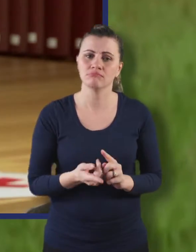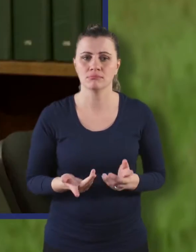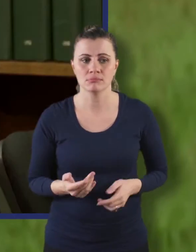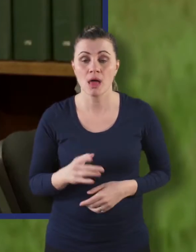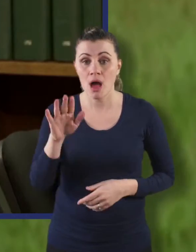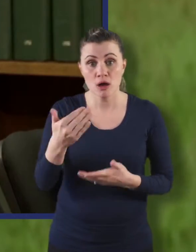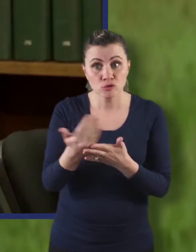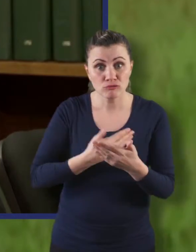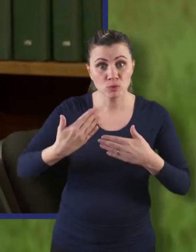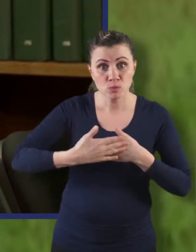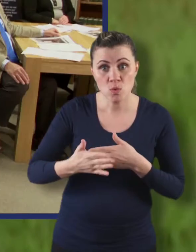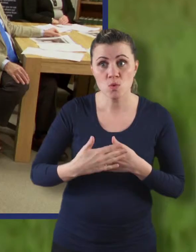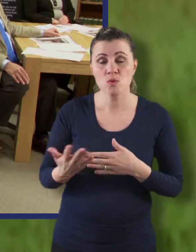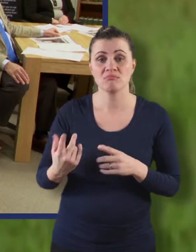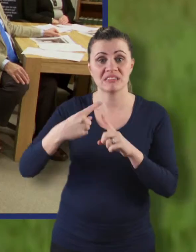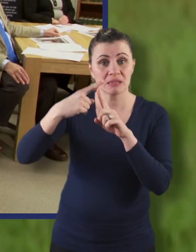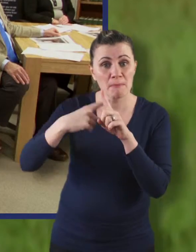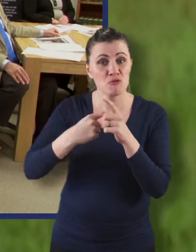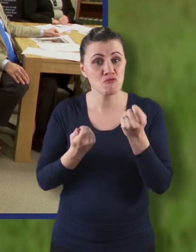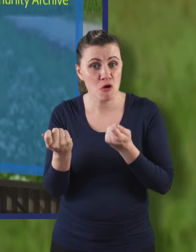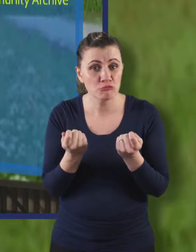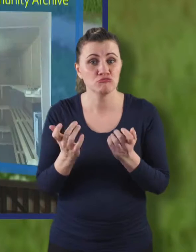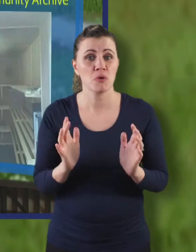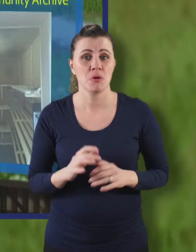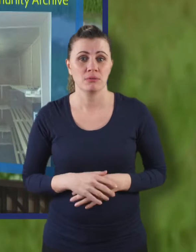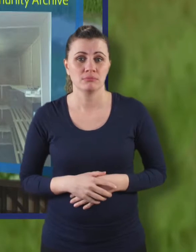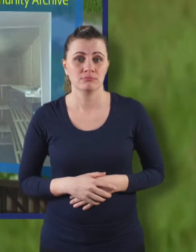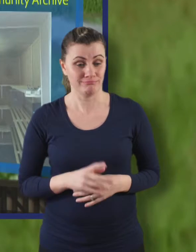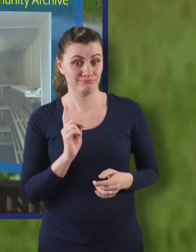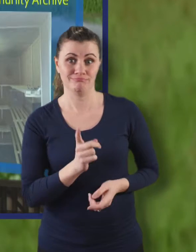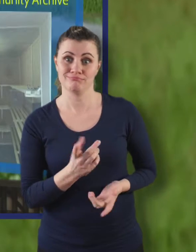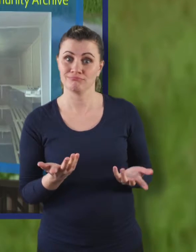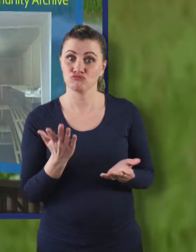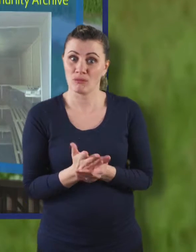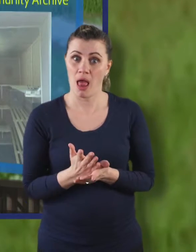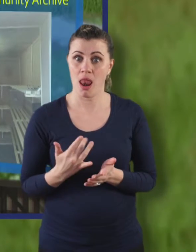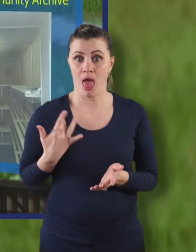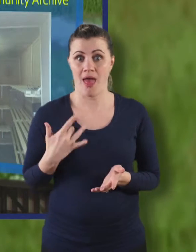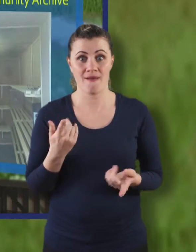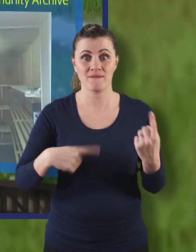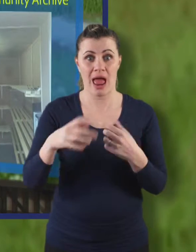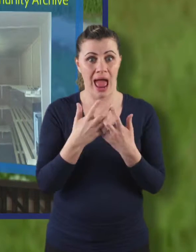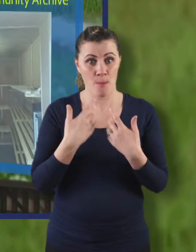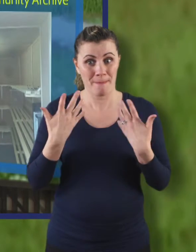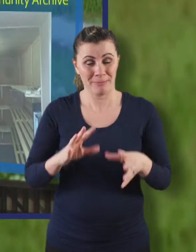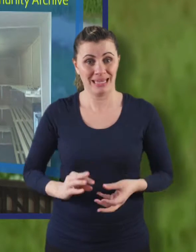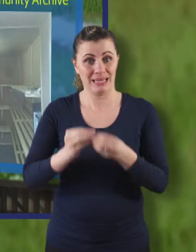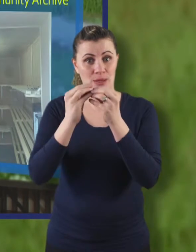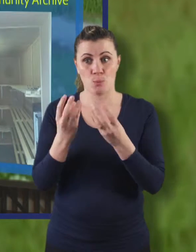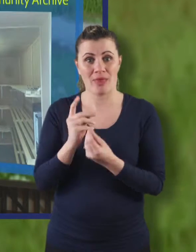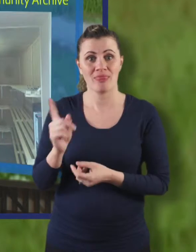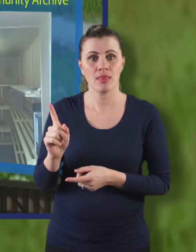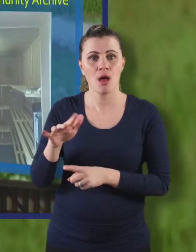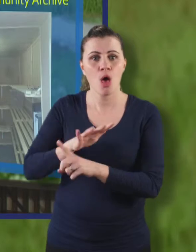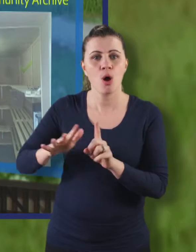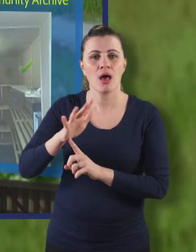concrete. Security door. Temperature control. This is actually a real life case study of how we worked with a local parish council to